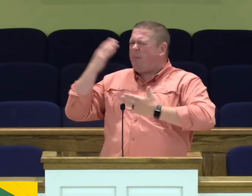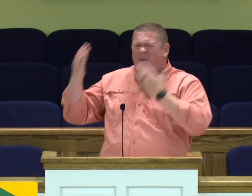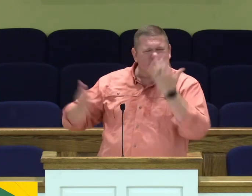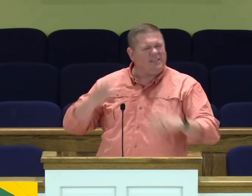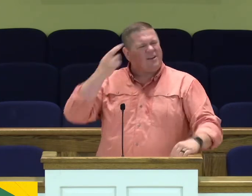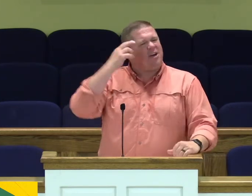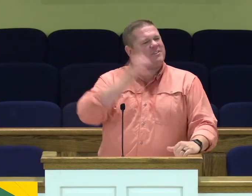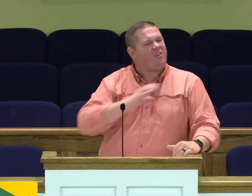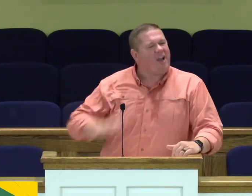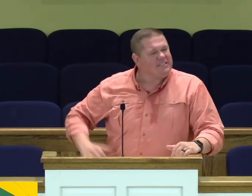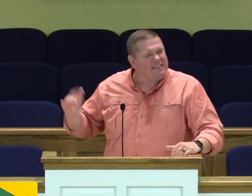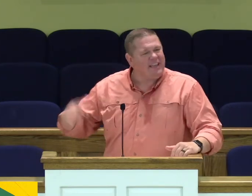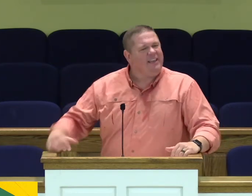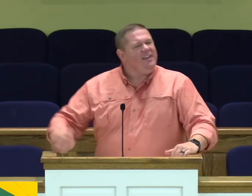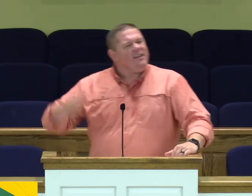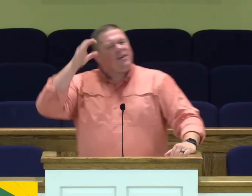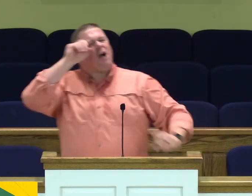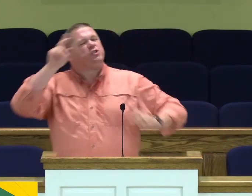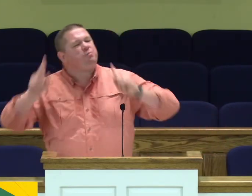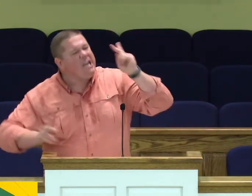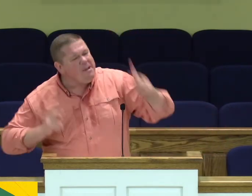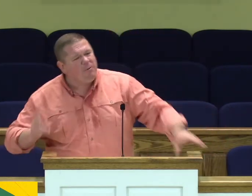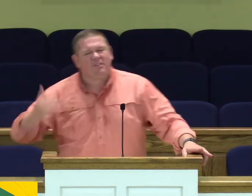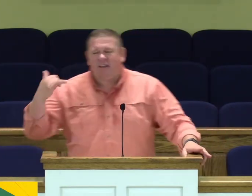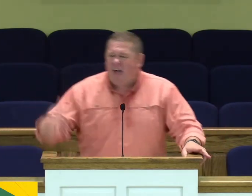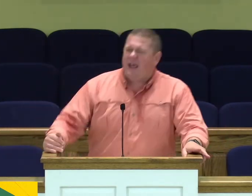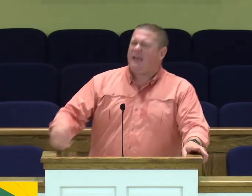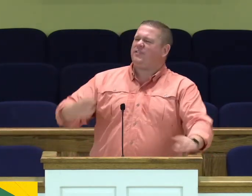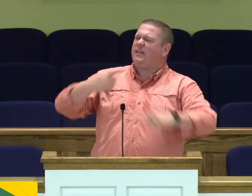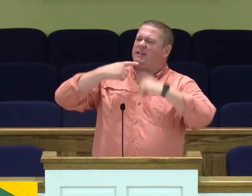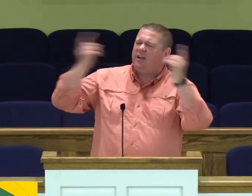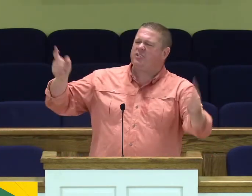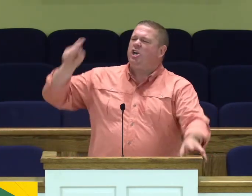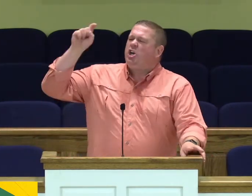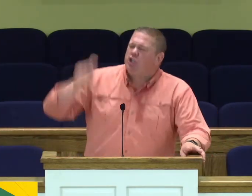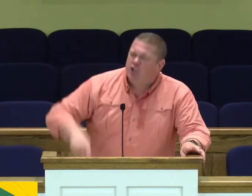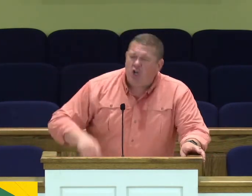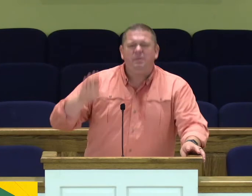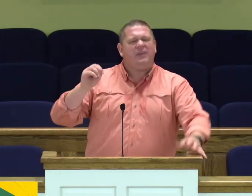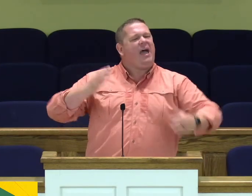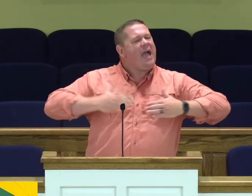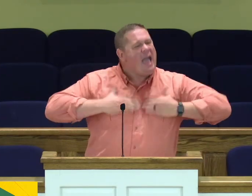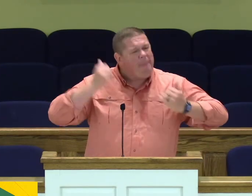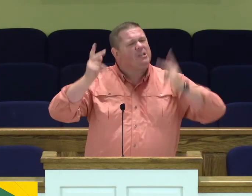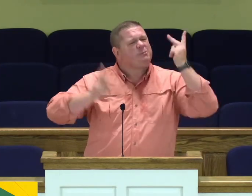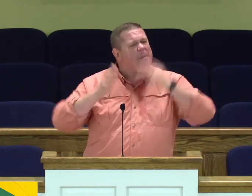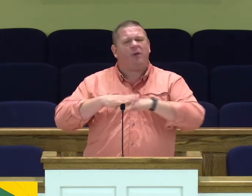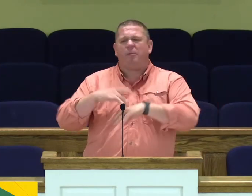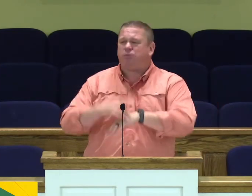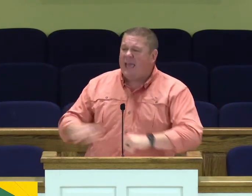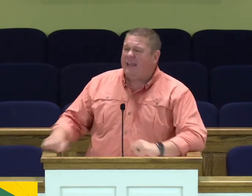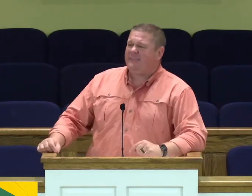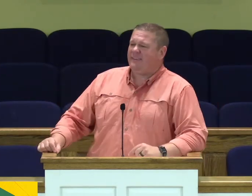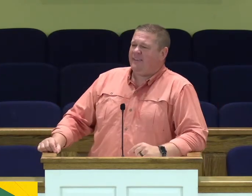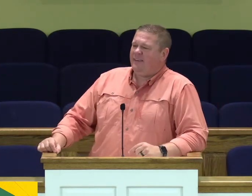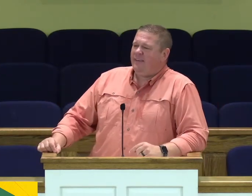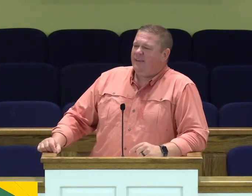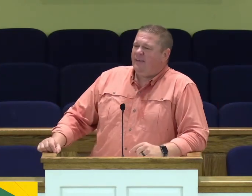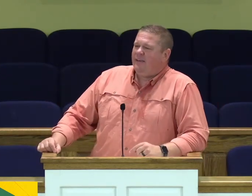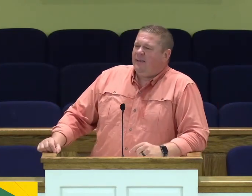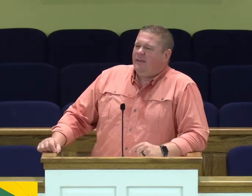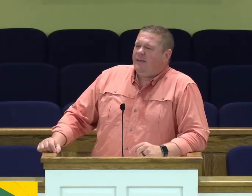it's embarrassing the cause of Christ today. God's people, tonight I have to declare this, should be the happiest people on the planet.